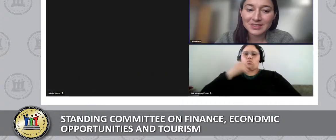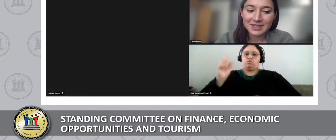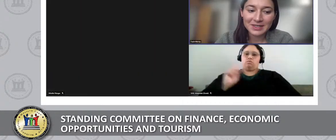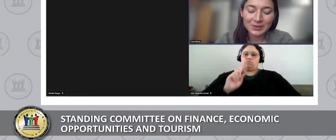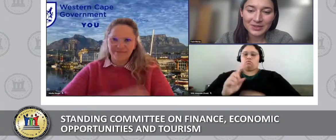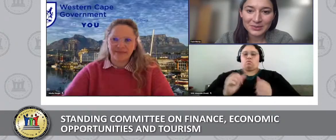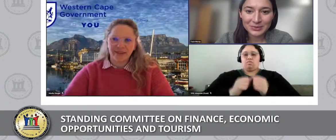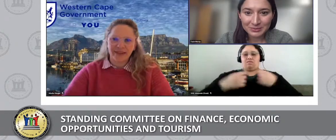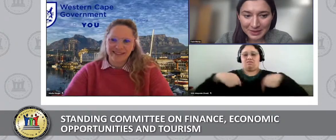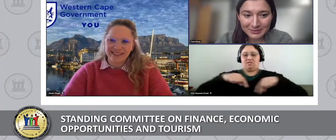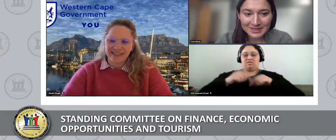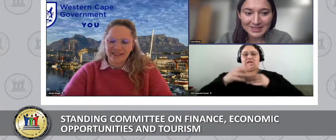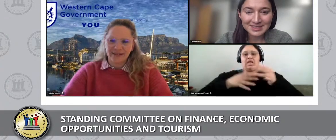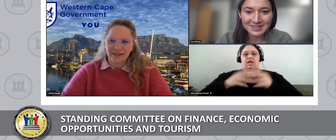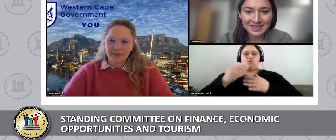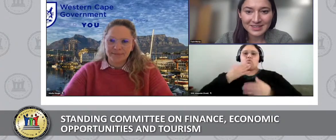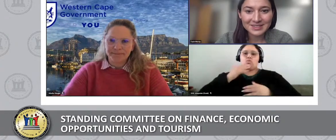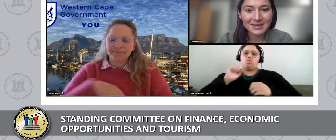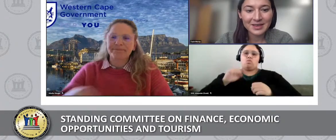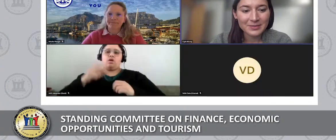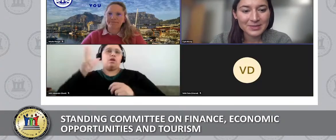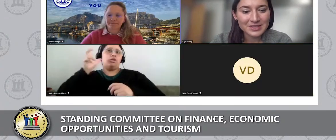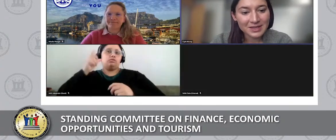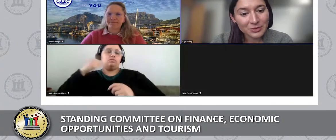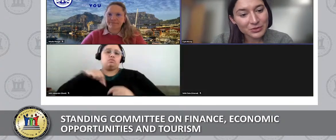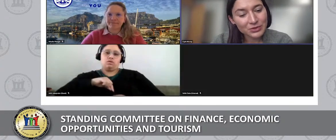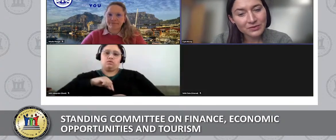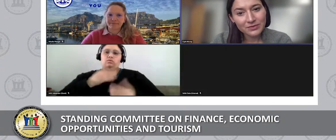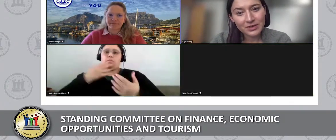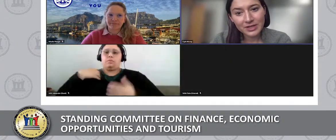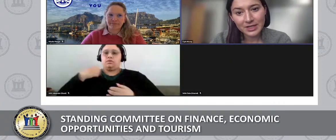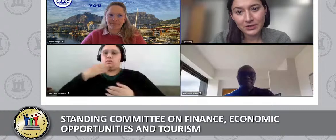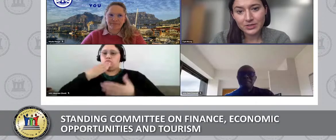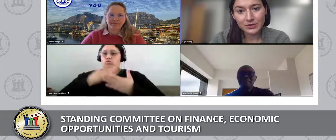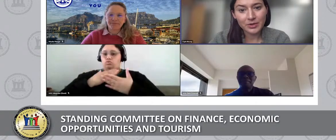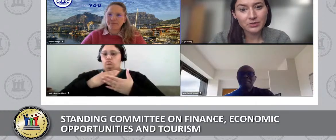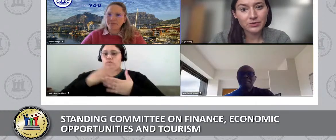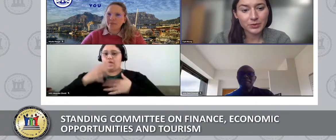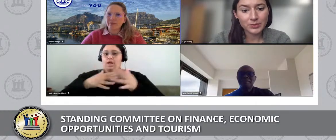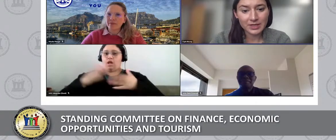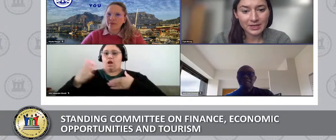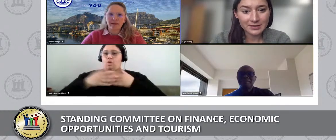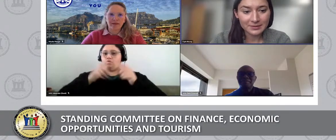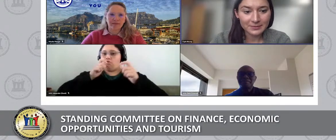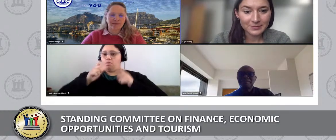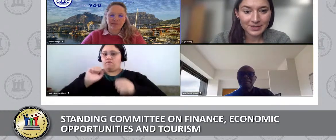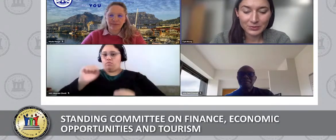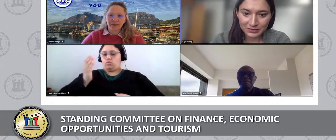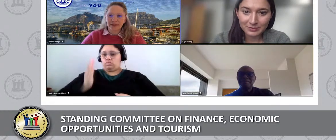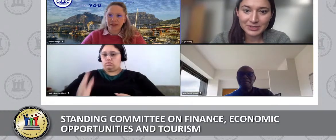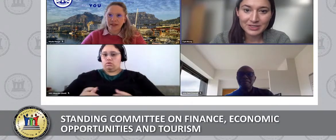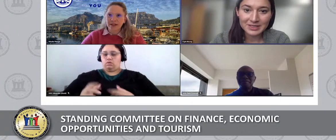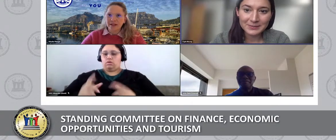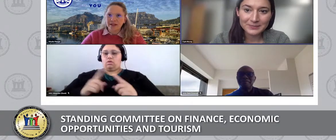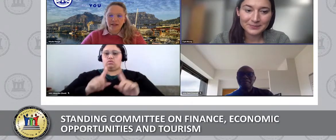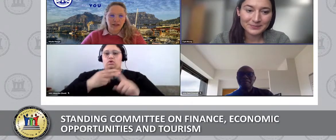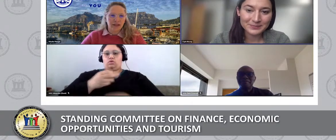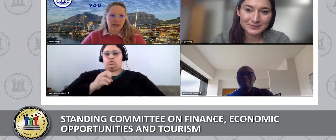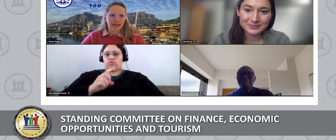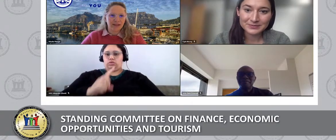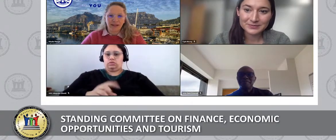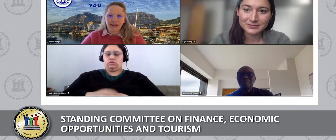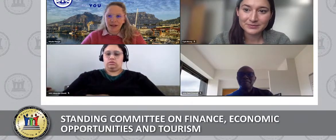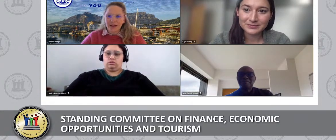today, as well as anyone who might be listening to us. Minister, I'm not sure if there are any closing remarks from your side and also from HOD.